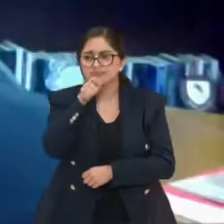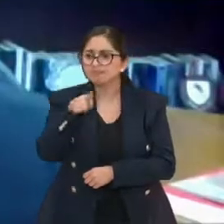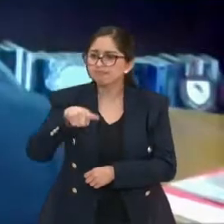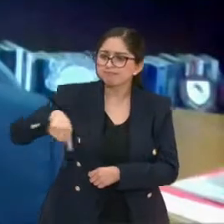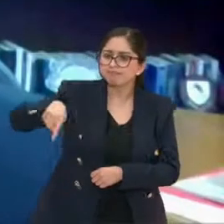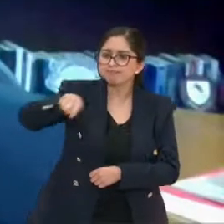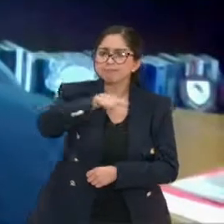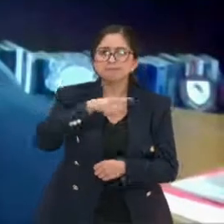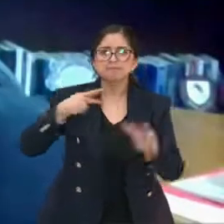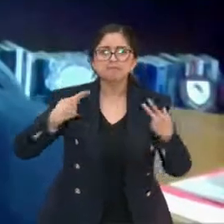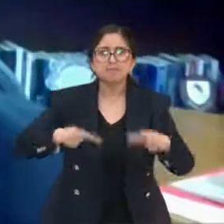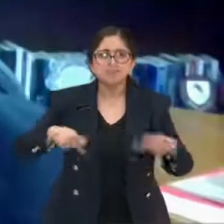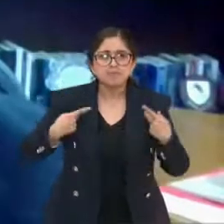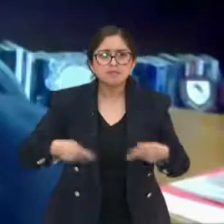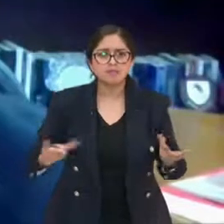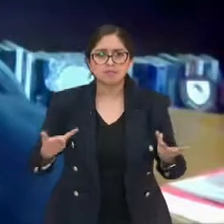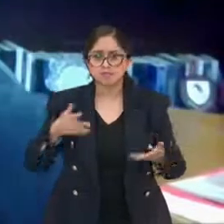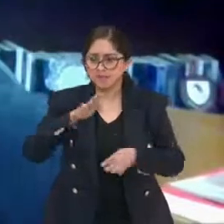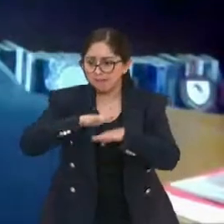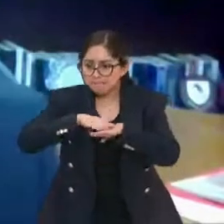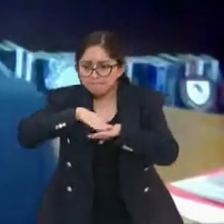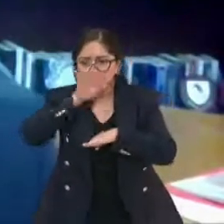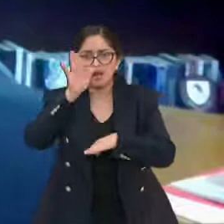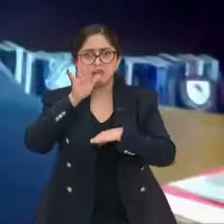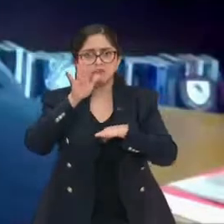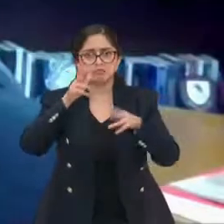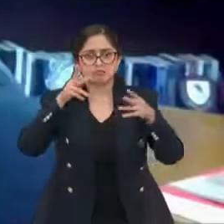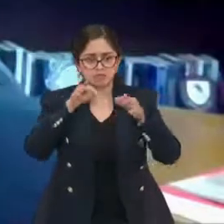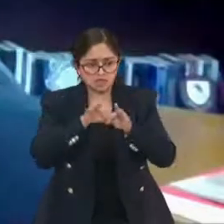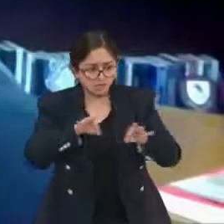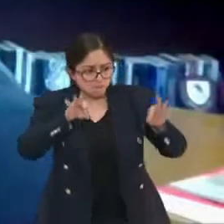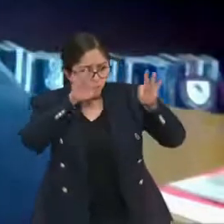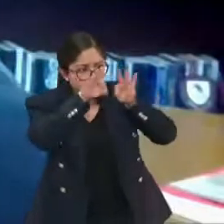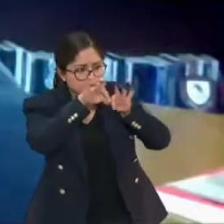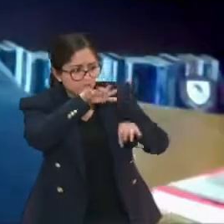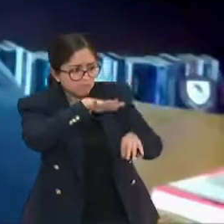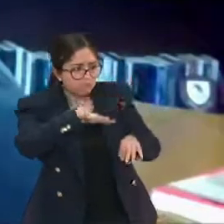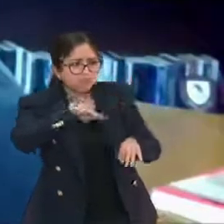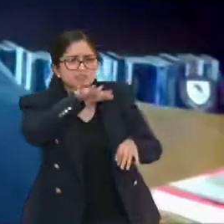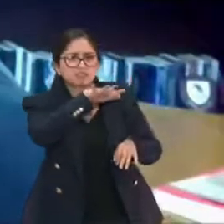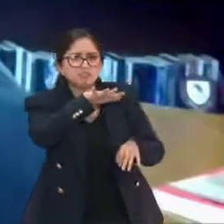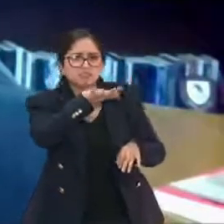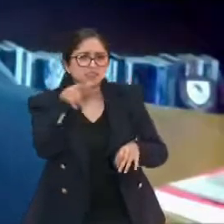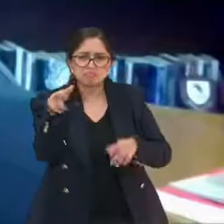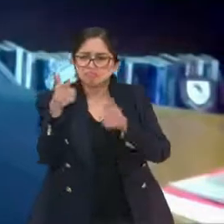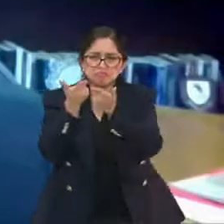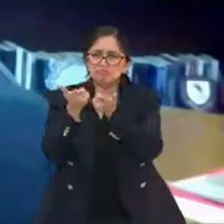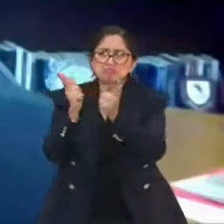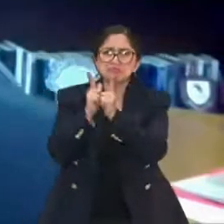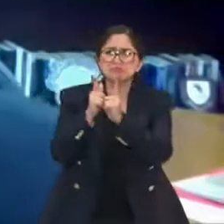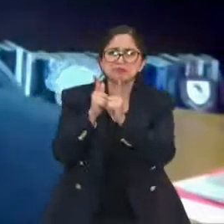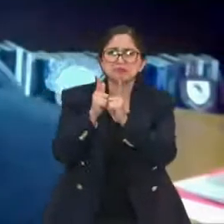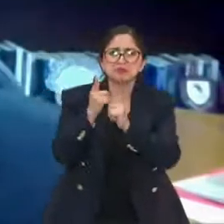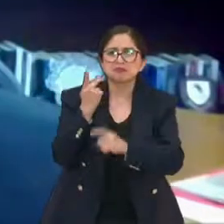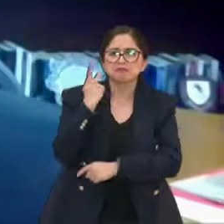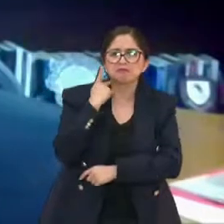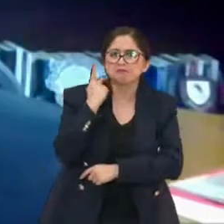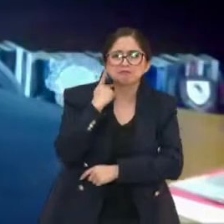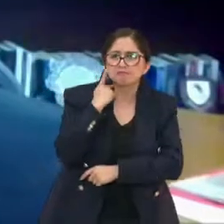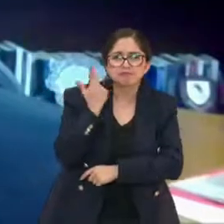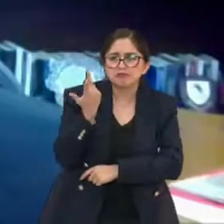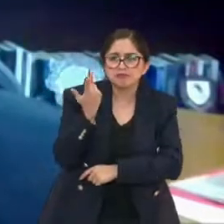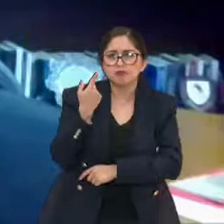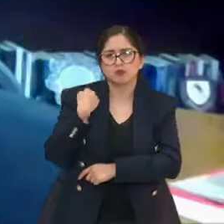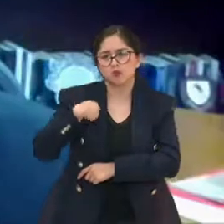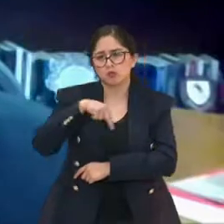Teresa said, citizens, the presence of citizens are important. Not only the participation of